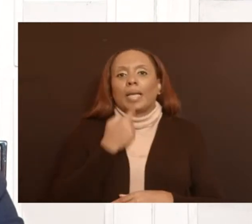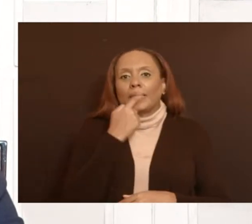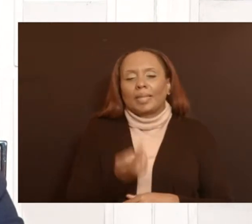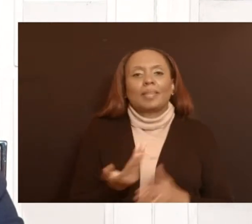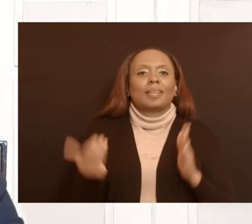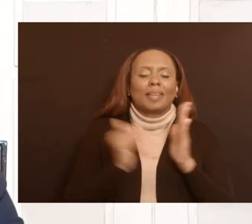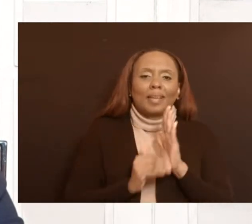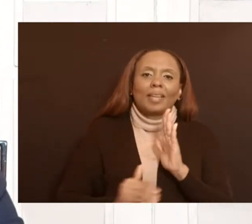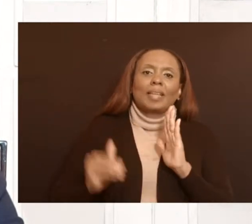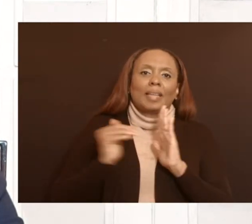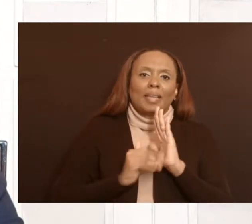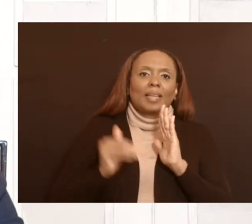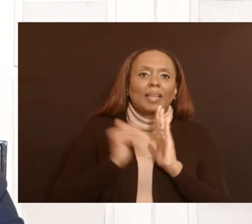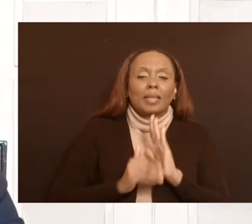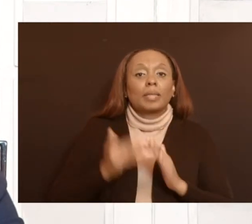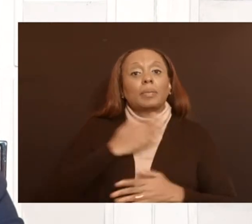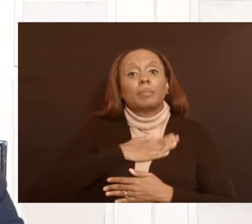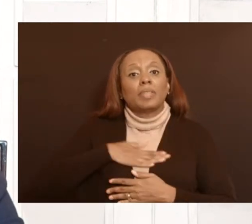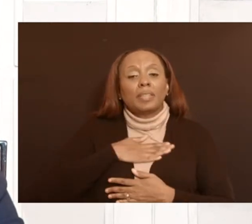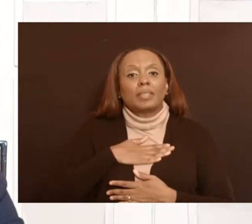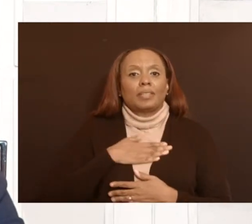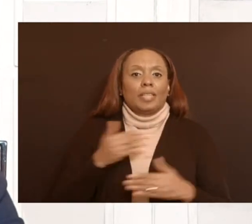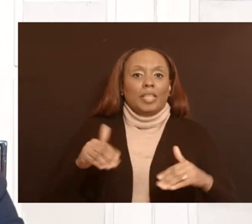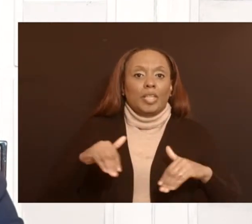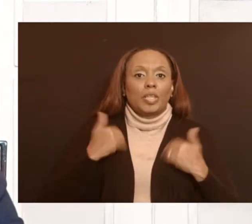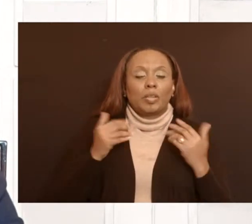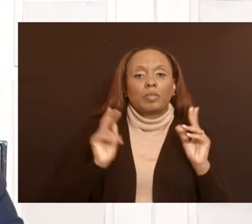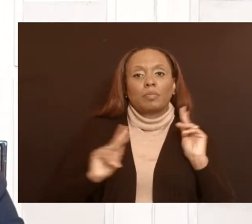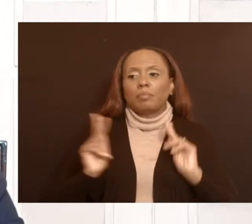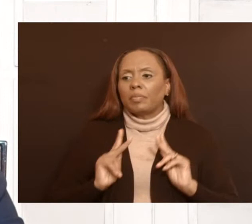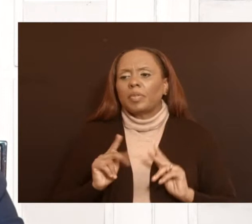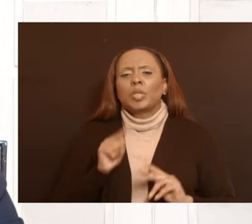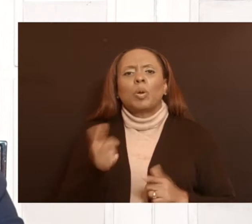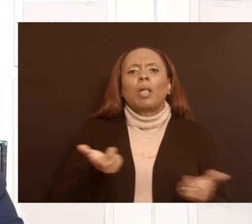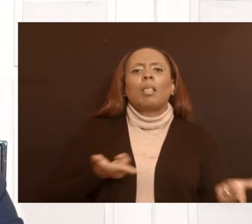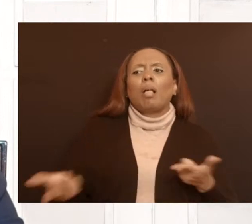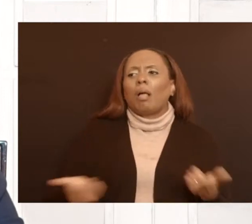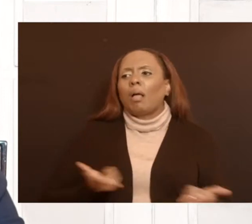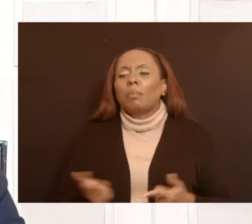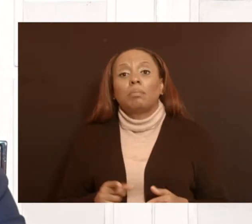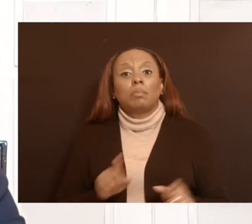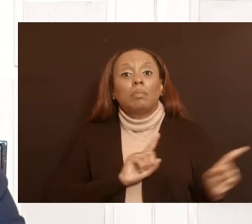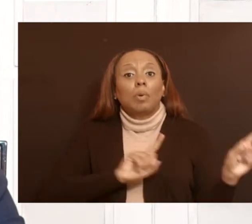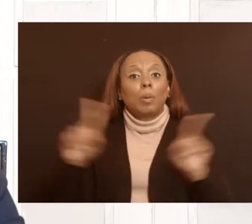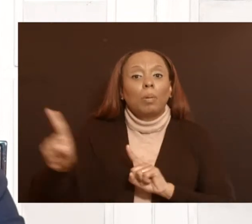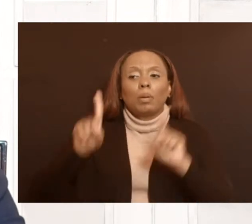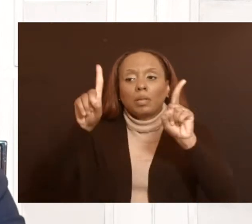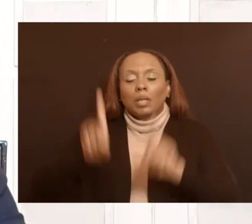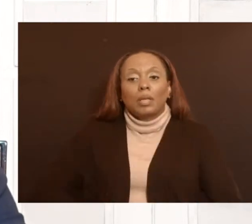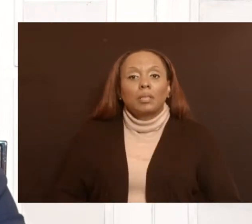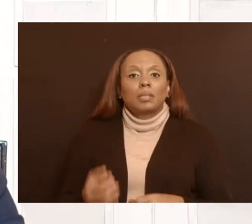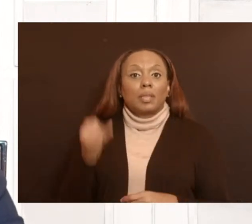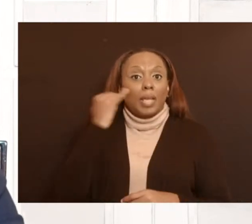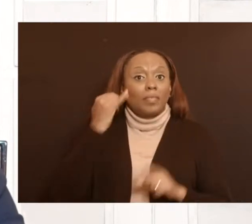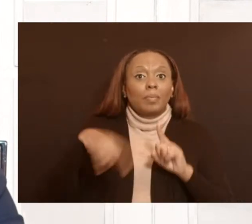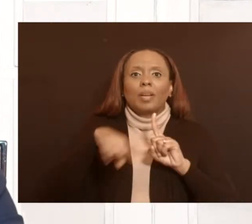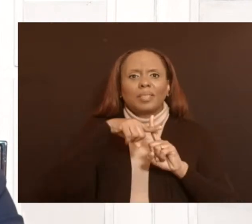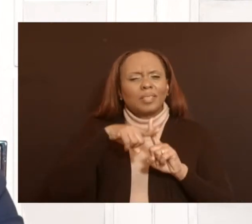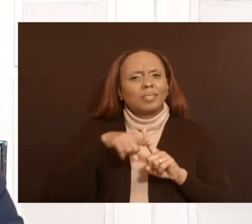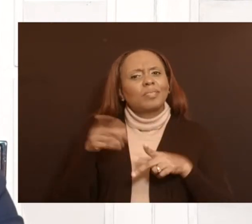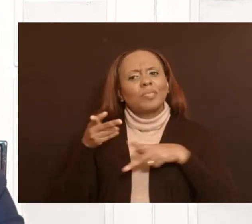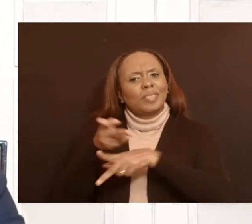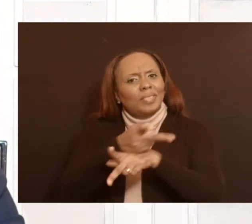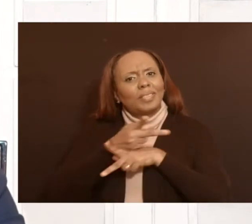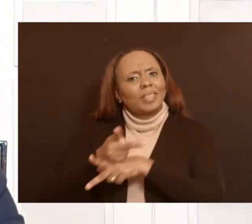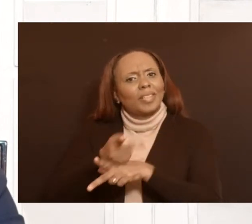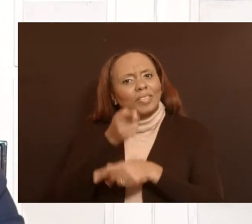I am asking the young people, those on the block, if you have friends, go and get tested. If it's positive, we'll deal with it. We'll take care of